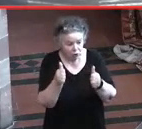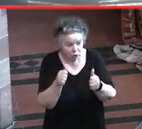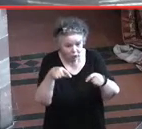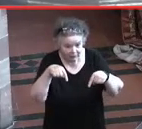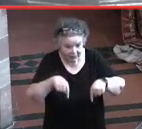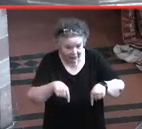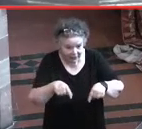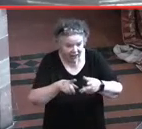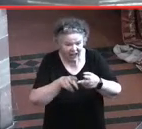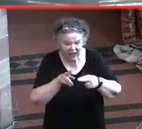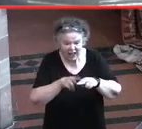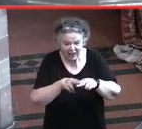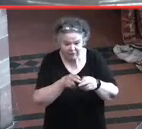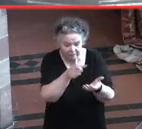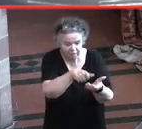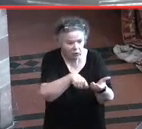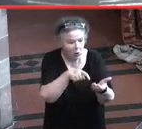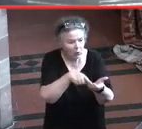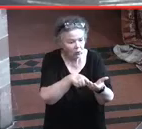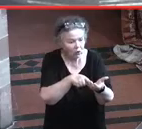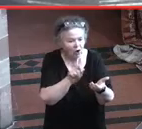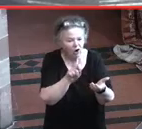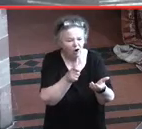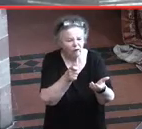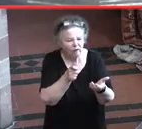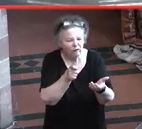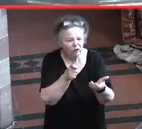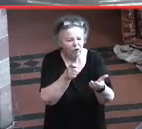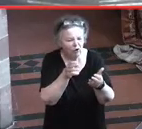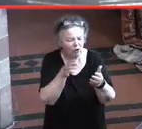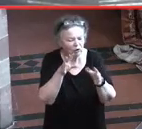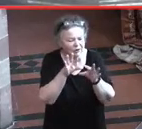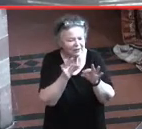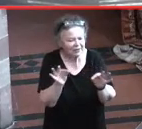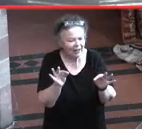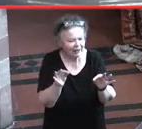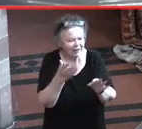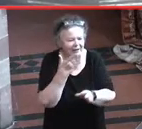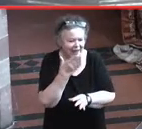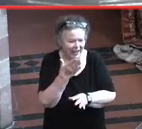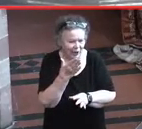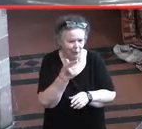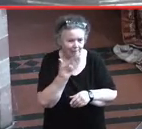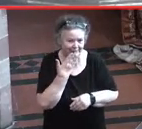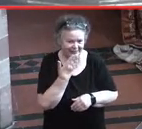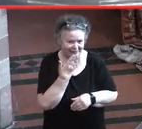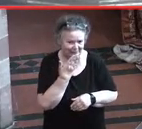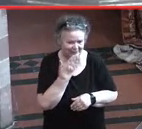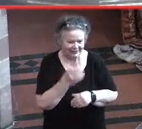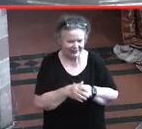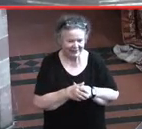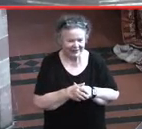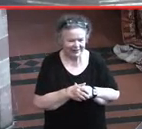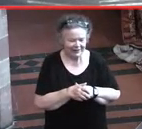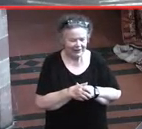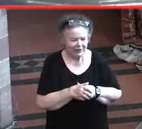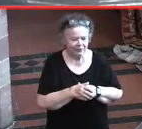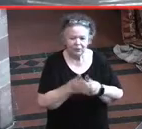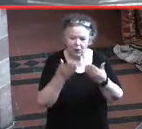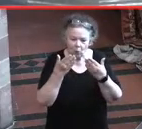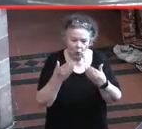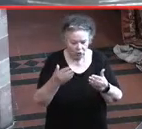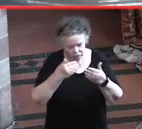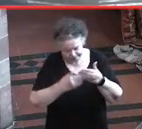have got a mobile phone, if you could switch it to silent or check it's on silent, now would be a good time. The service will